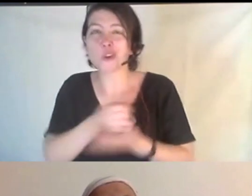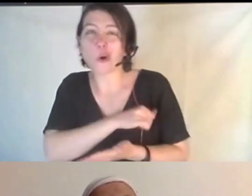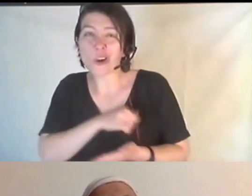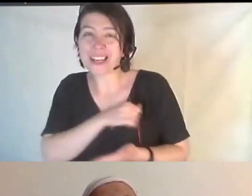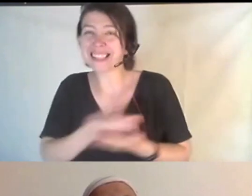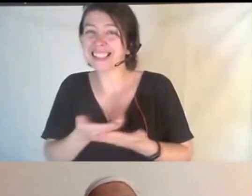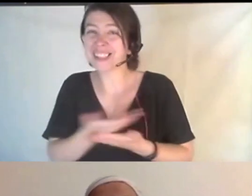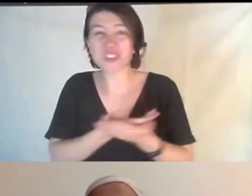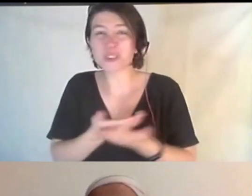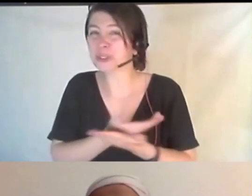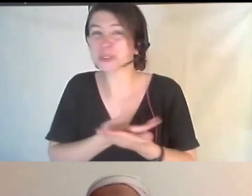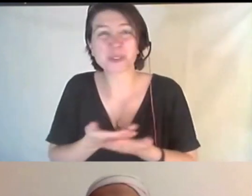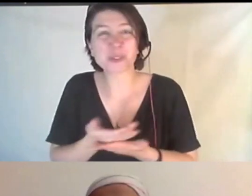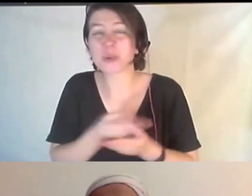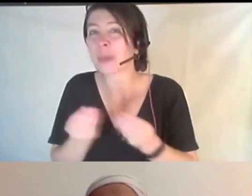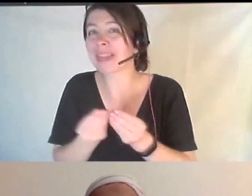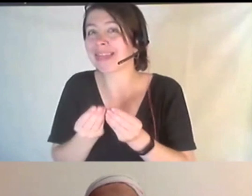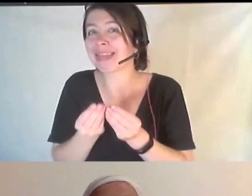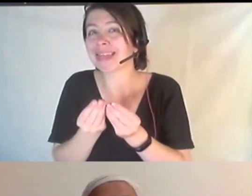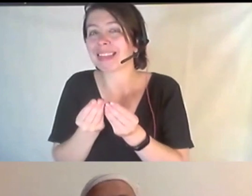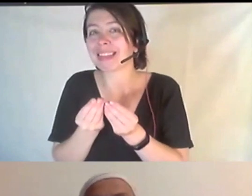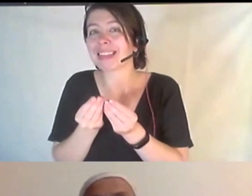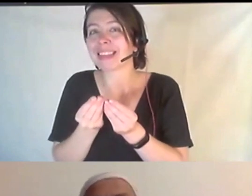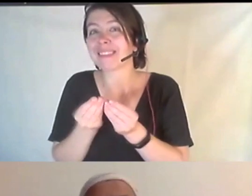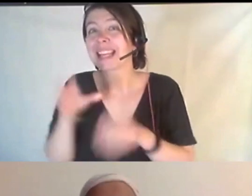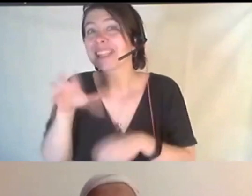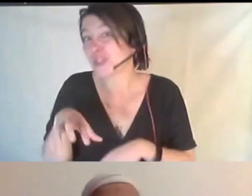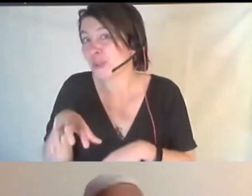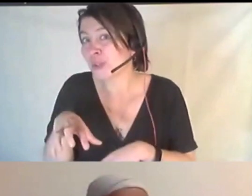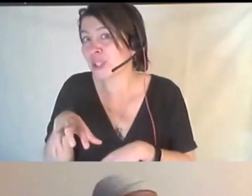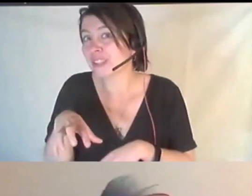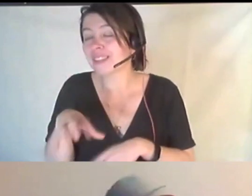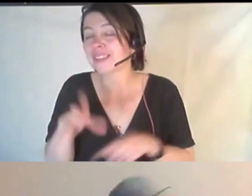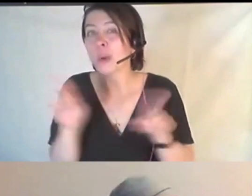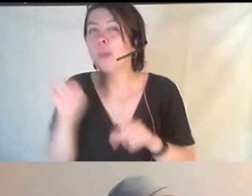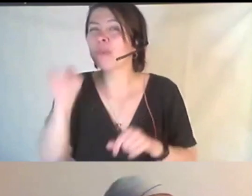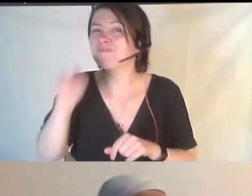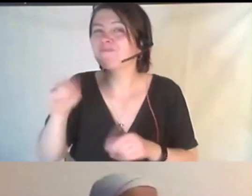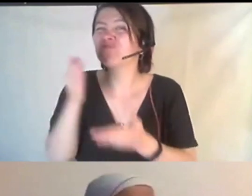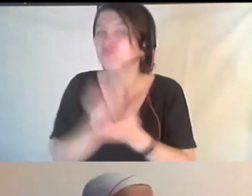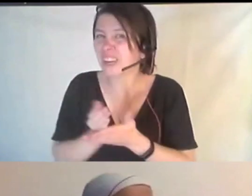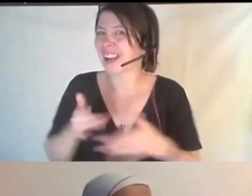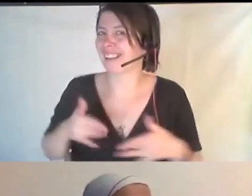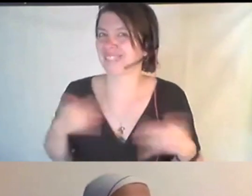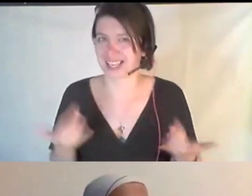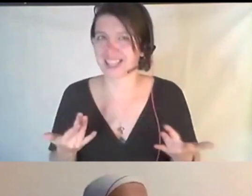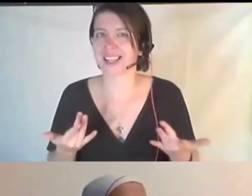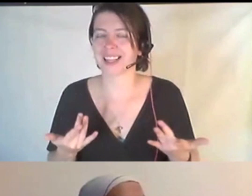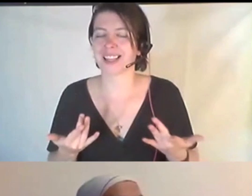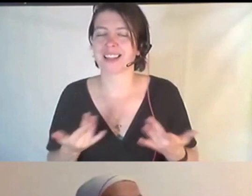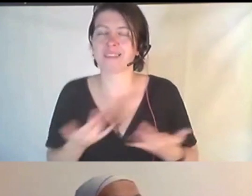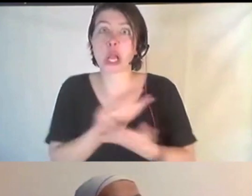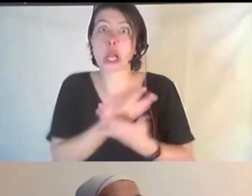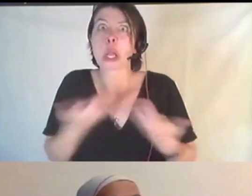really feel. And, you know, there's all sorts of reasons for that, obviously. But, you know,